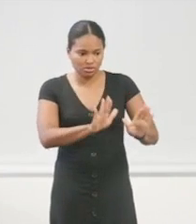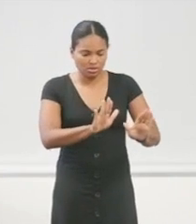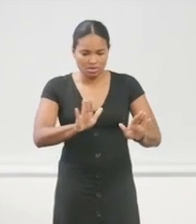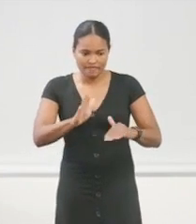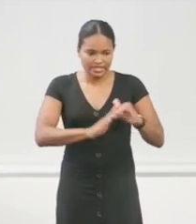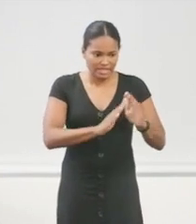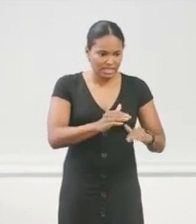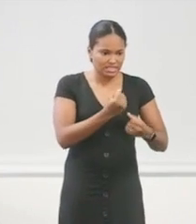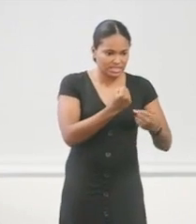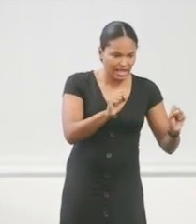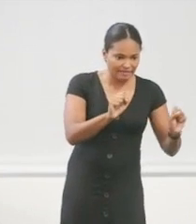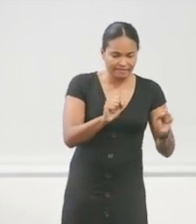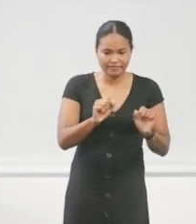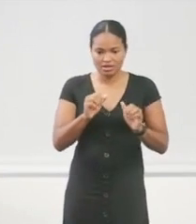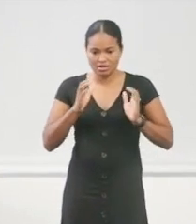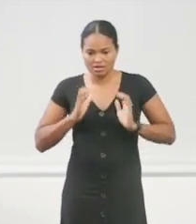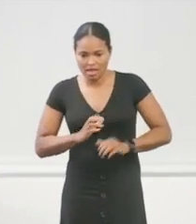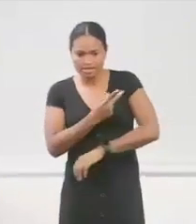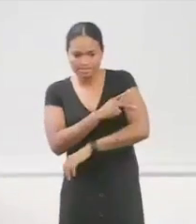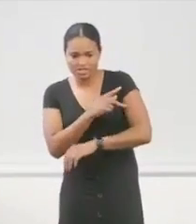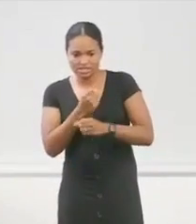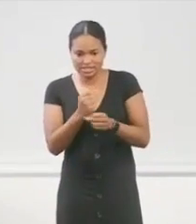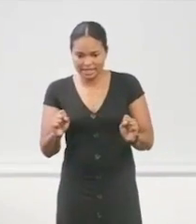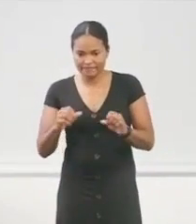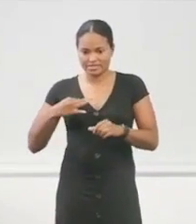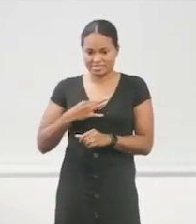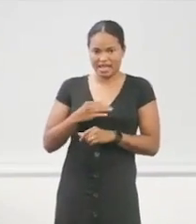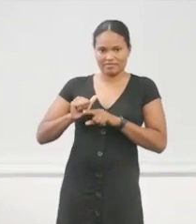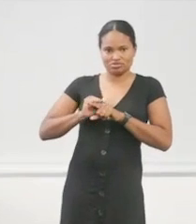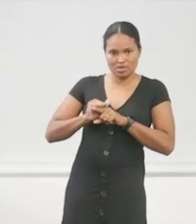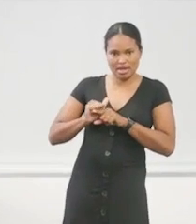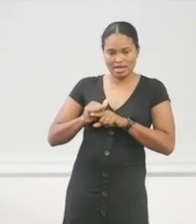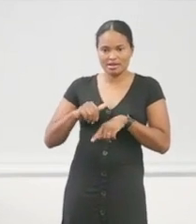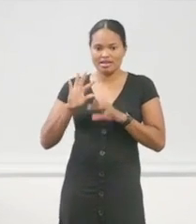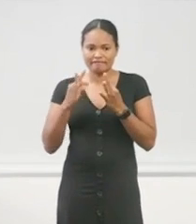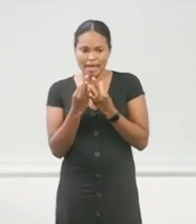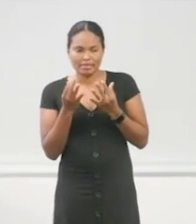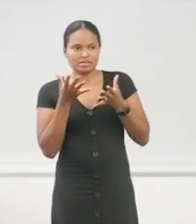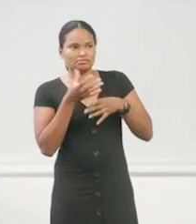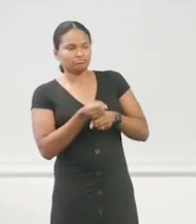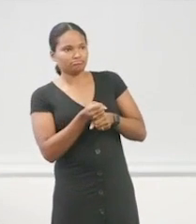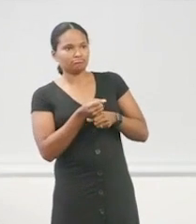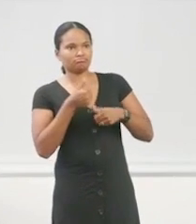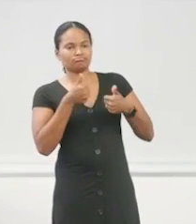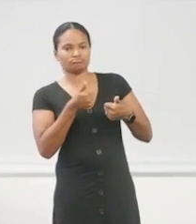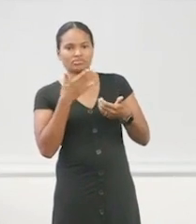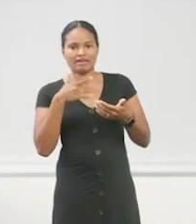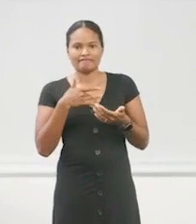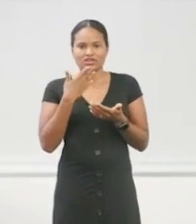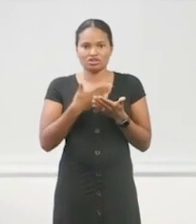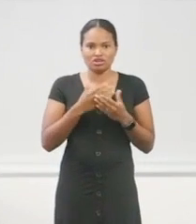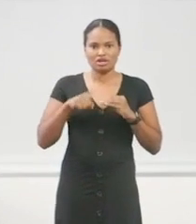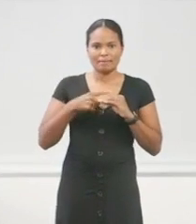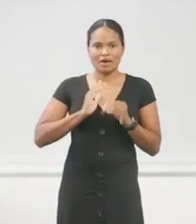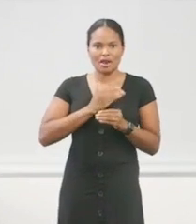make sure folks are trained, as well as, the patients and families are trained, but